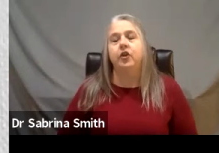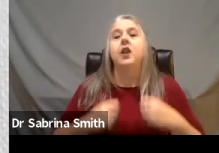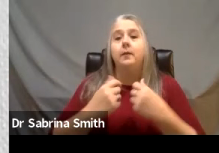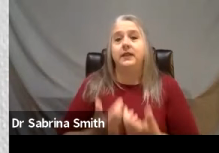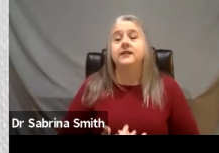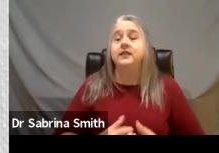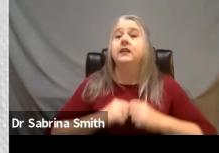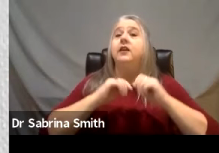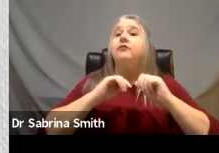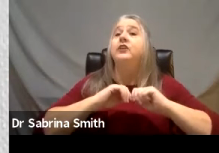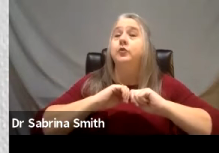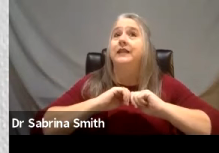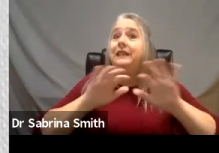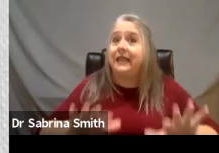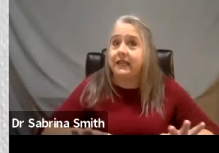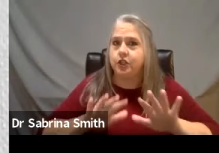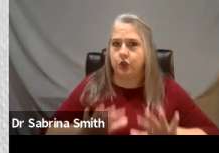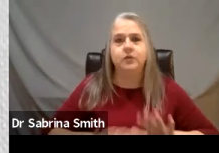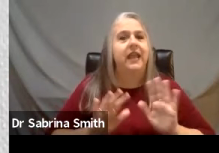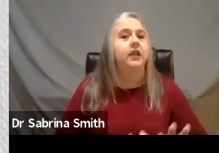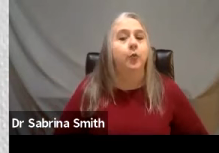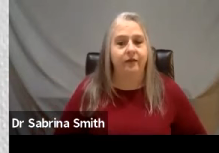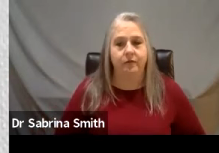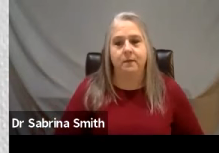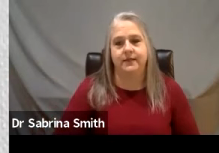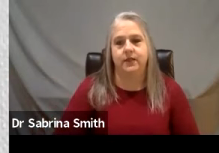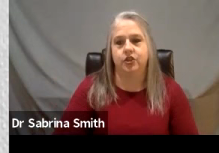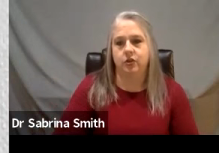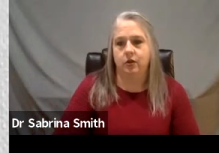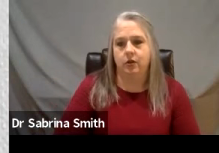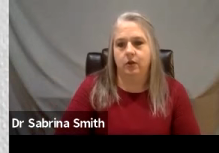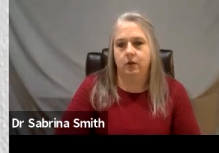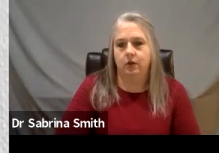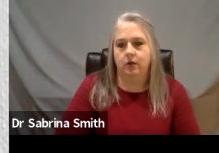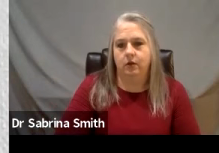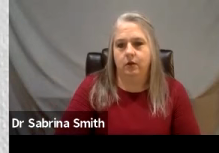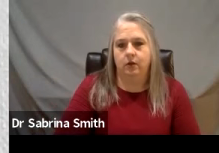down for anomalies that eventually lead to taking away from the message.